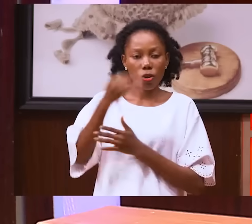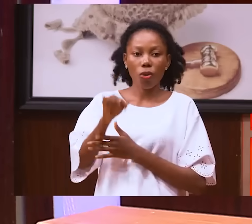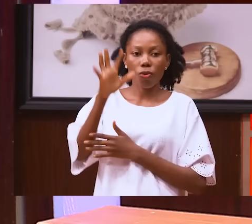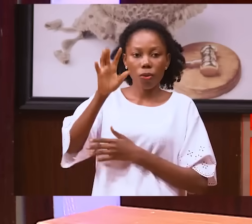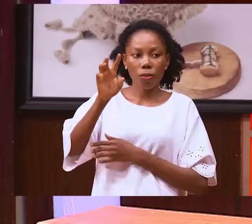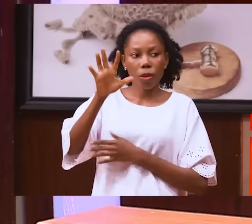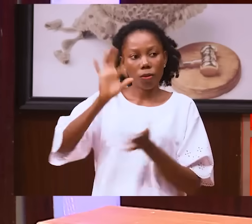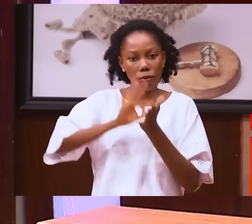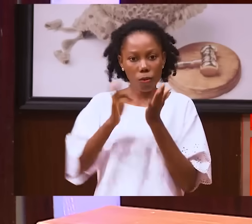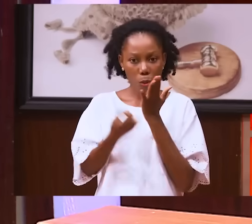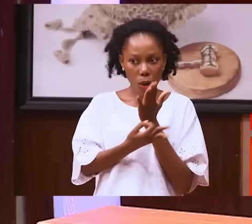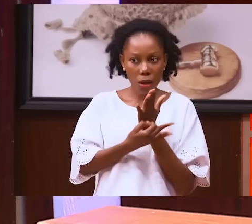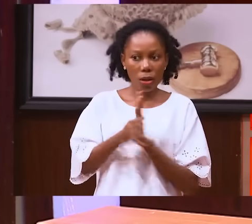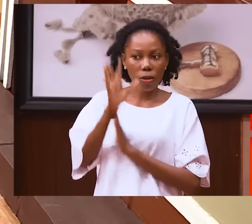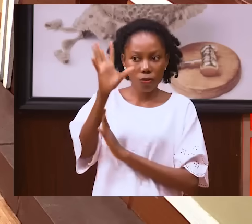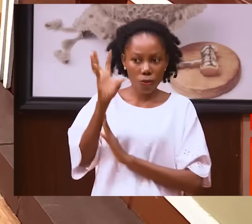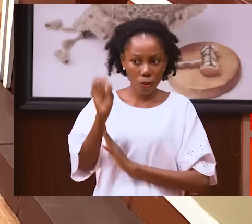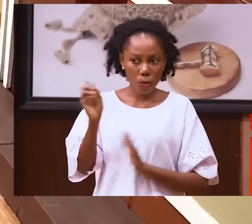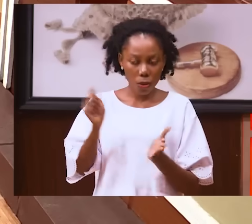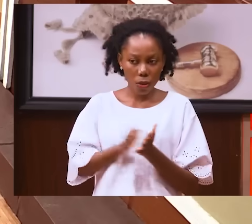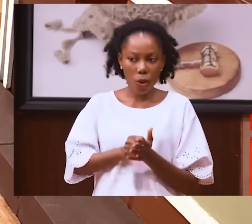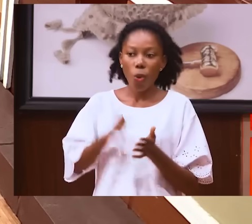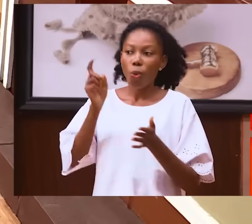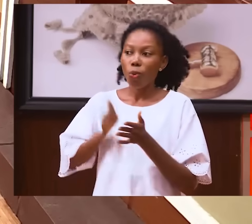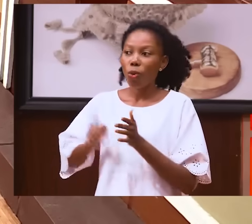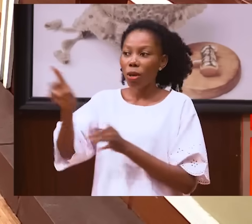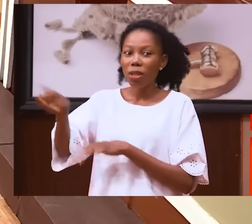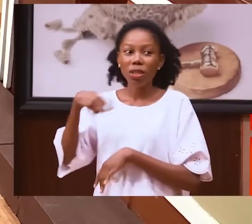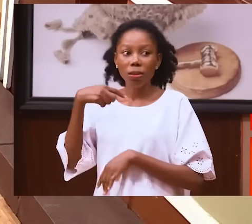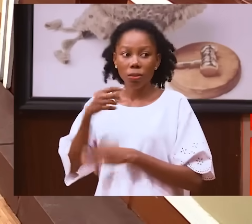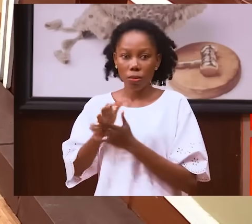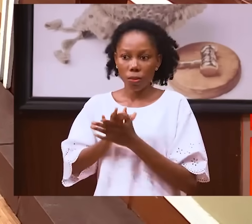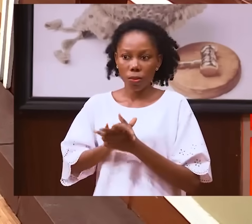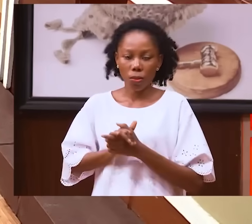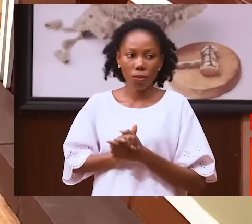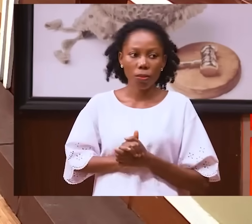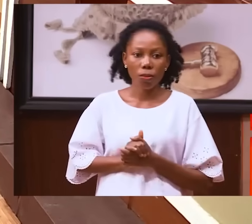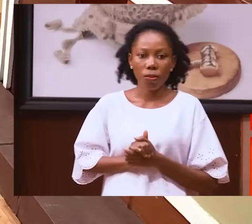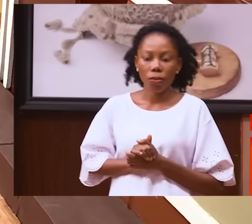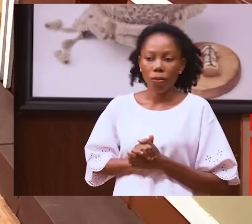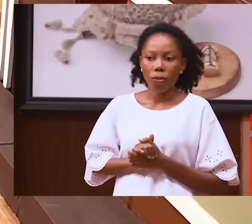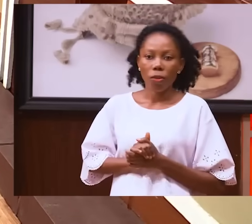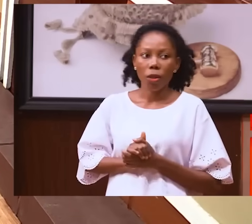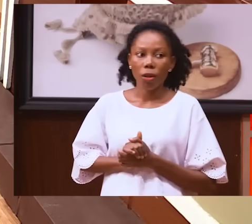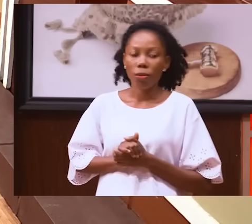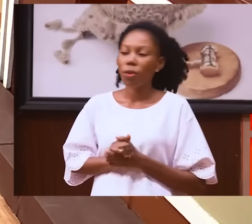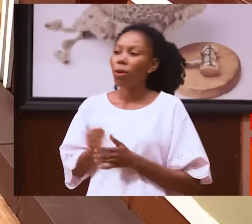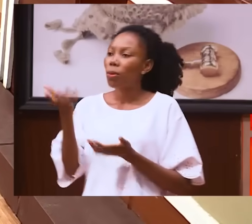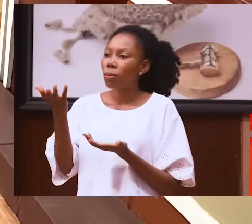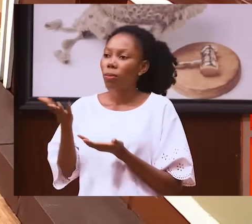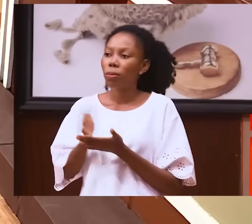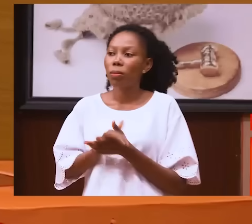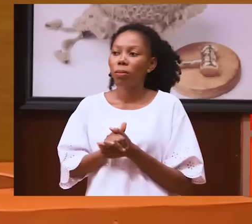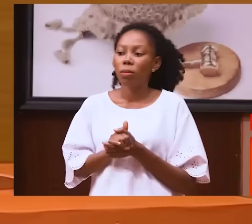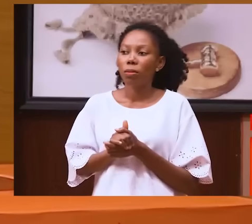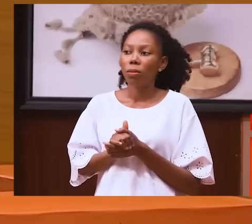50. But what he's saying on his own is that he wants Let him speak for himself. It's all right. So,